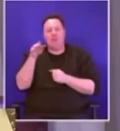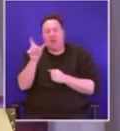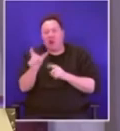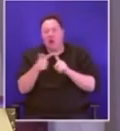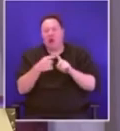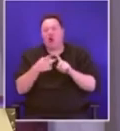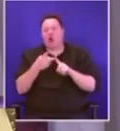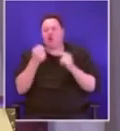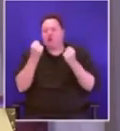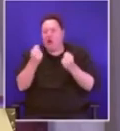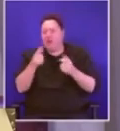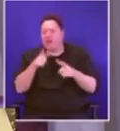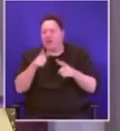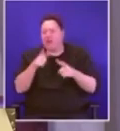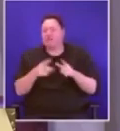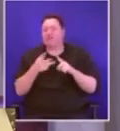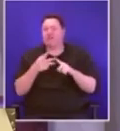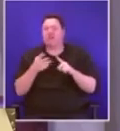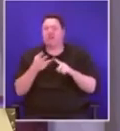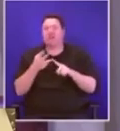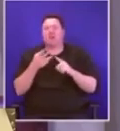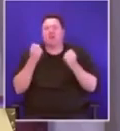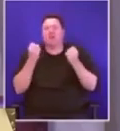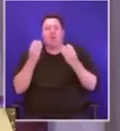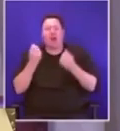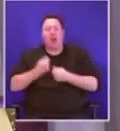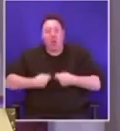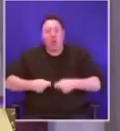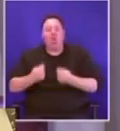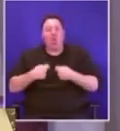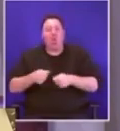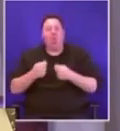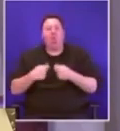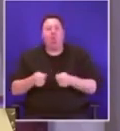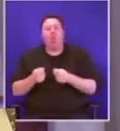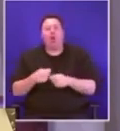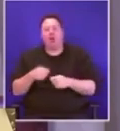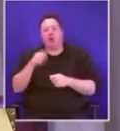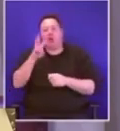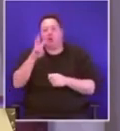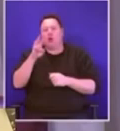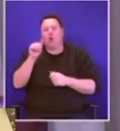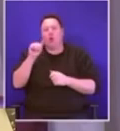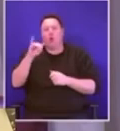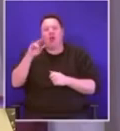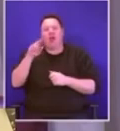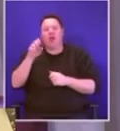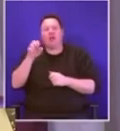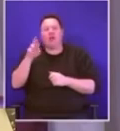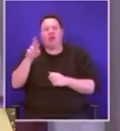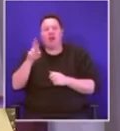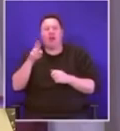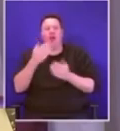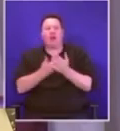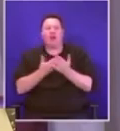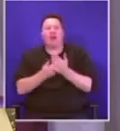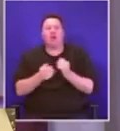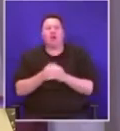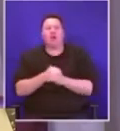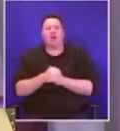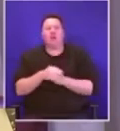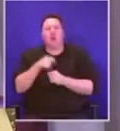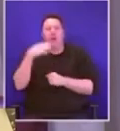driver's licenses, and having to spend a lot of money on waiver applications. Under the watchful eye of